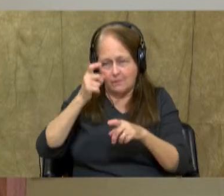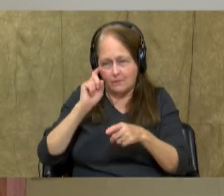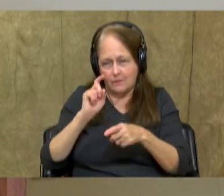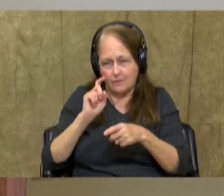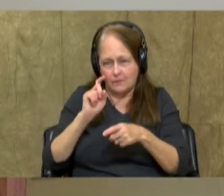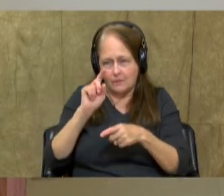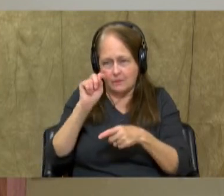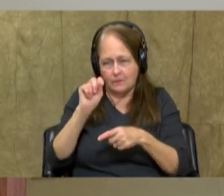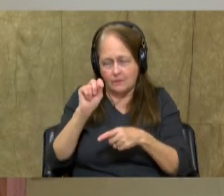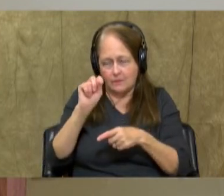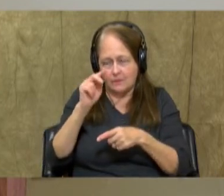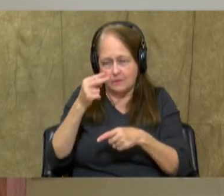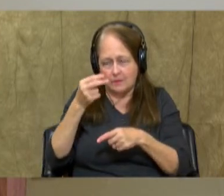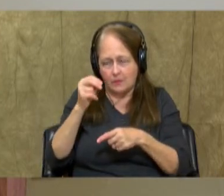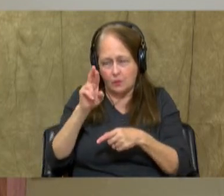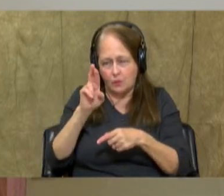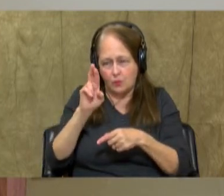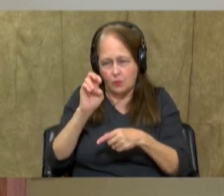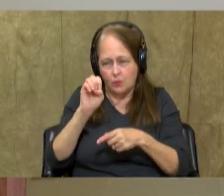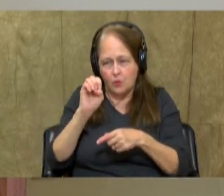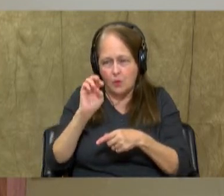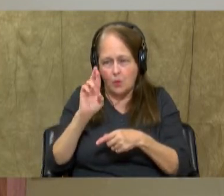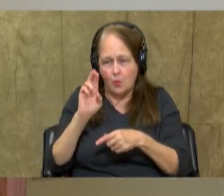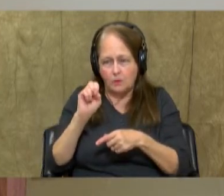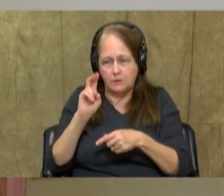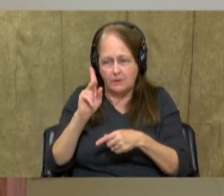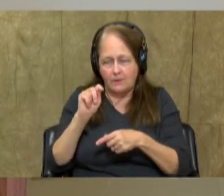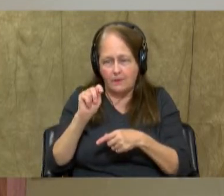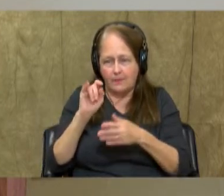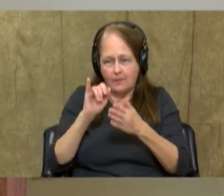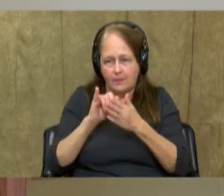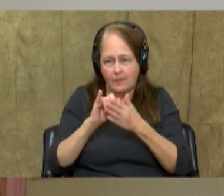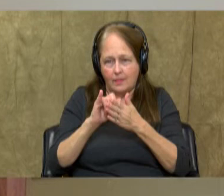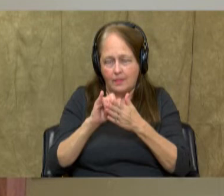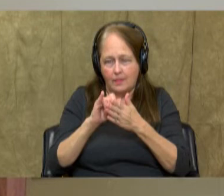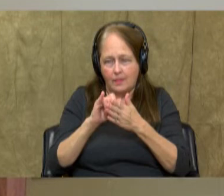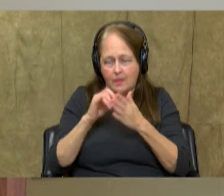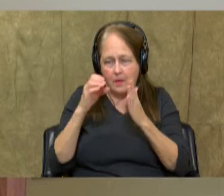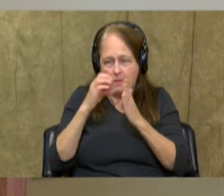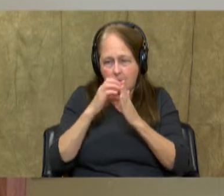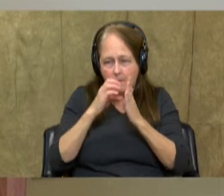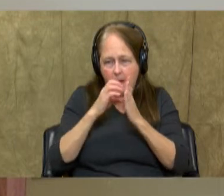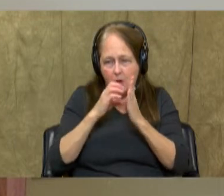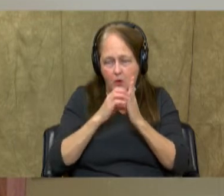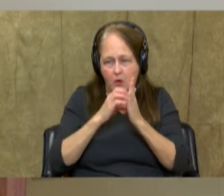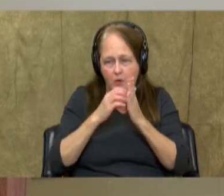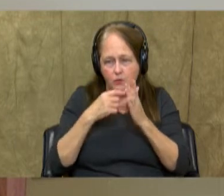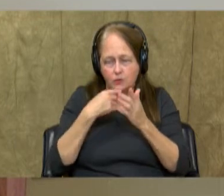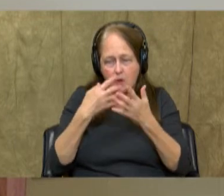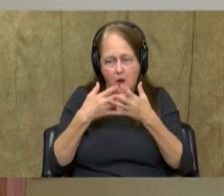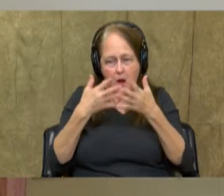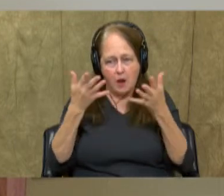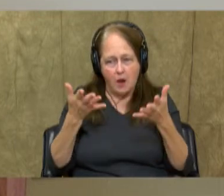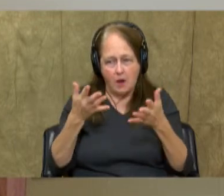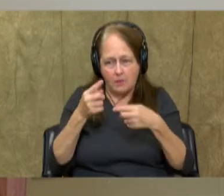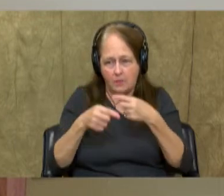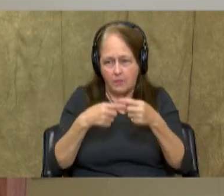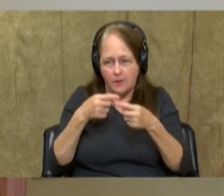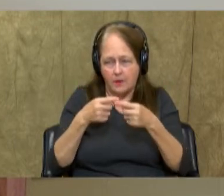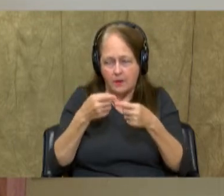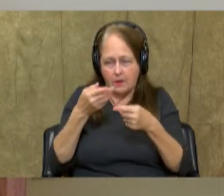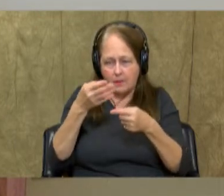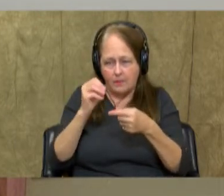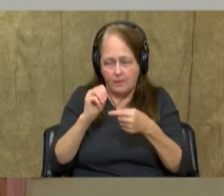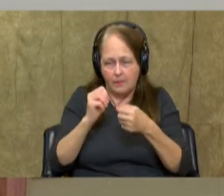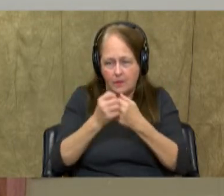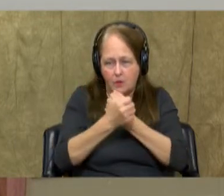It was from Theodore Roosevelt. Very good. Now, this particular paragraph told us a lot about him. It elaborated